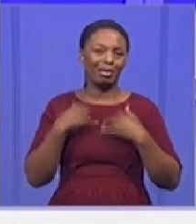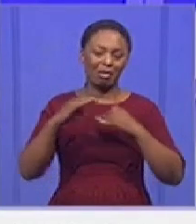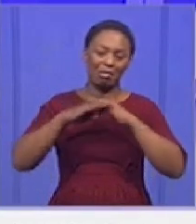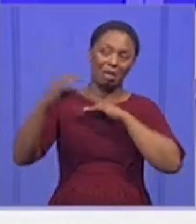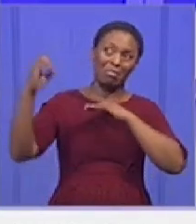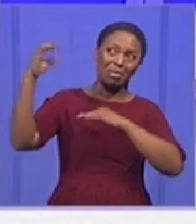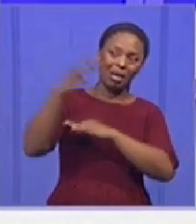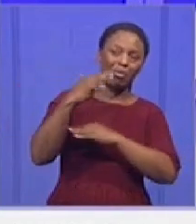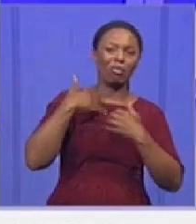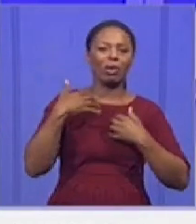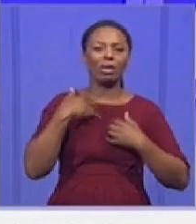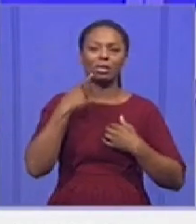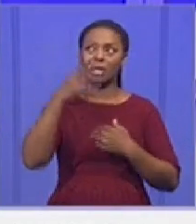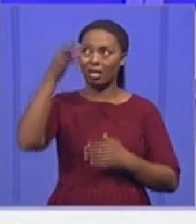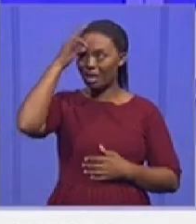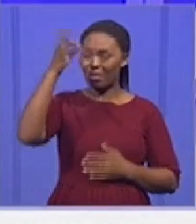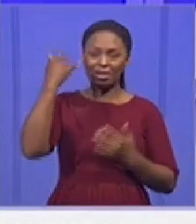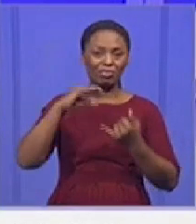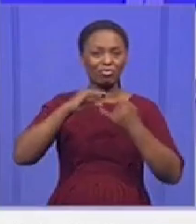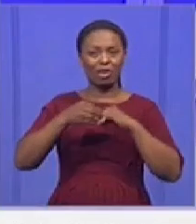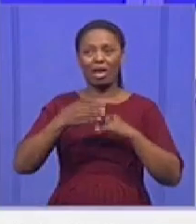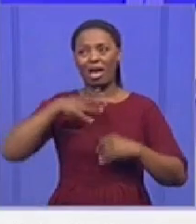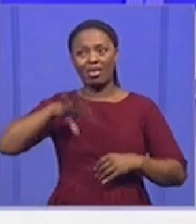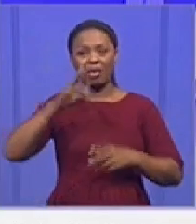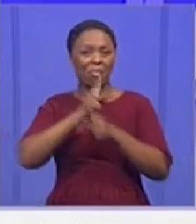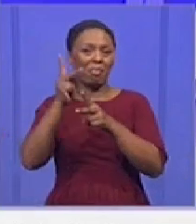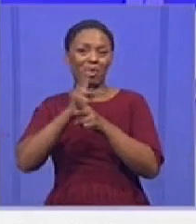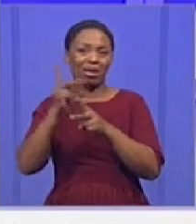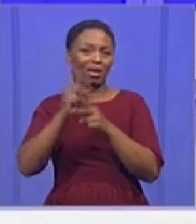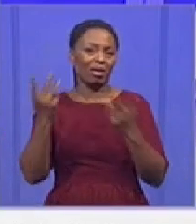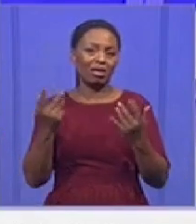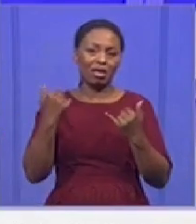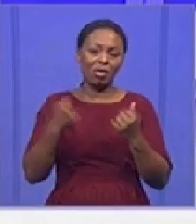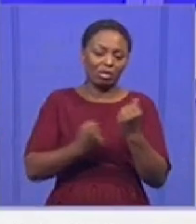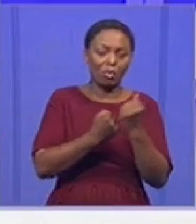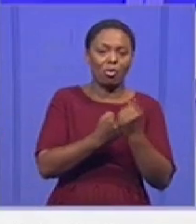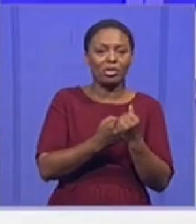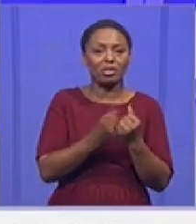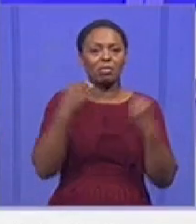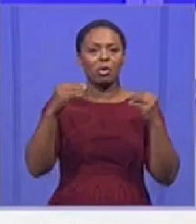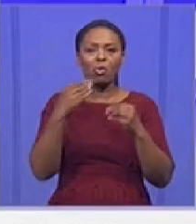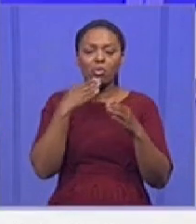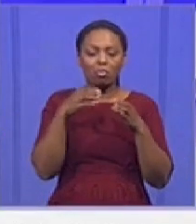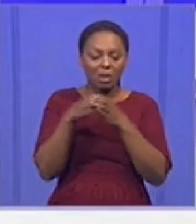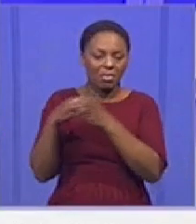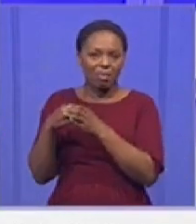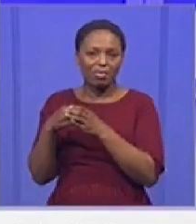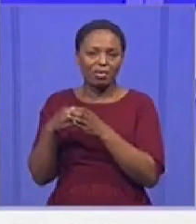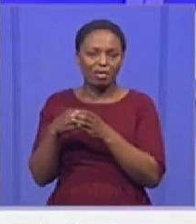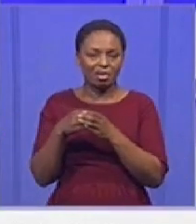mafaratlhatlha a ba re puso e tle ka maano le sekema se se ka akaretsang ba ba dikobo di magetleng.